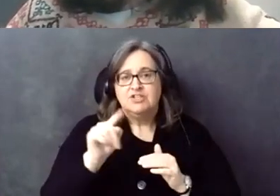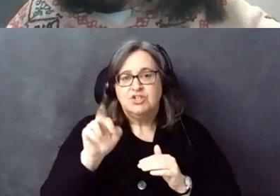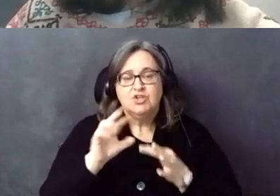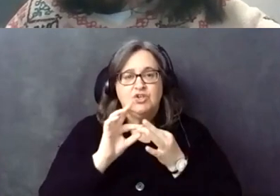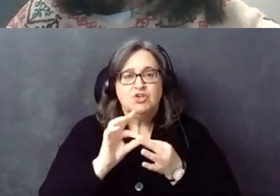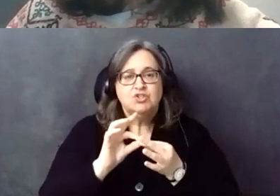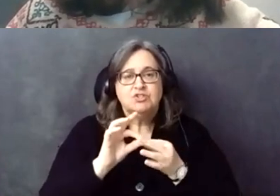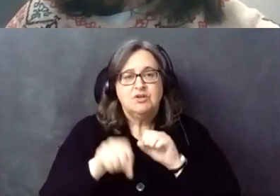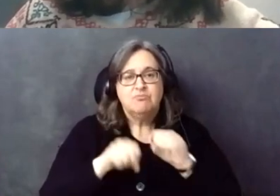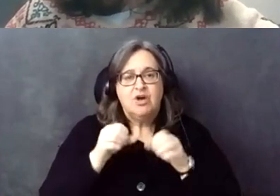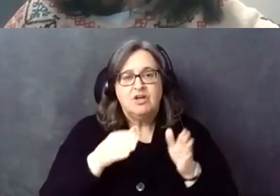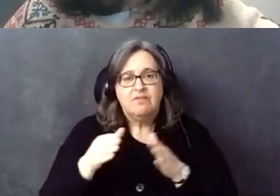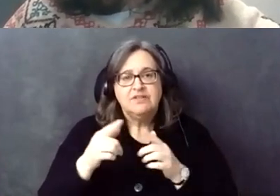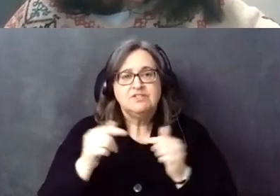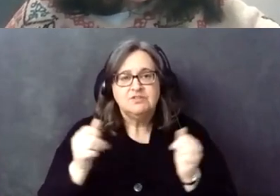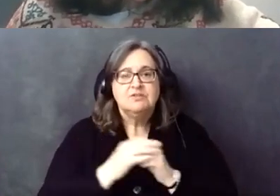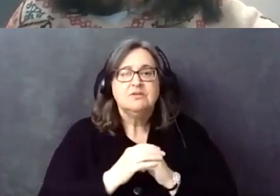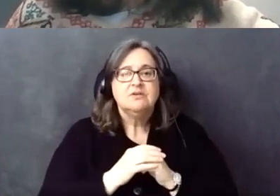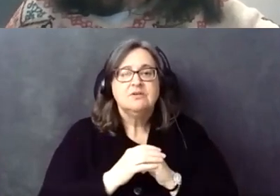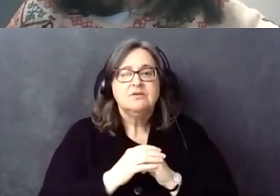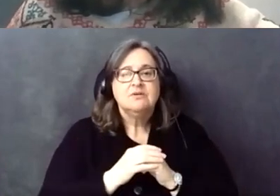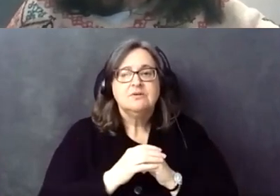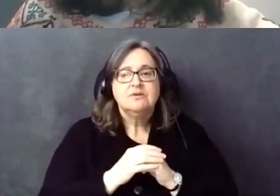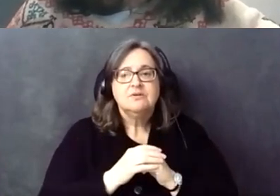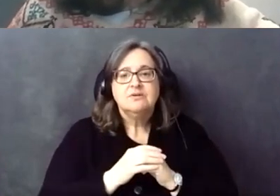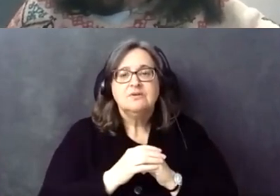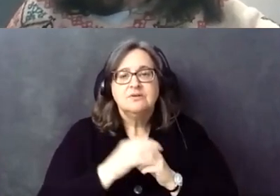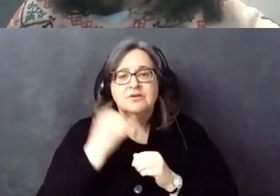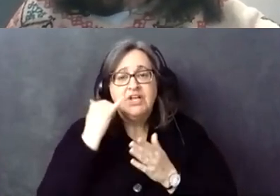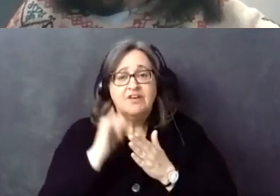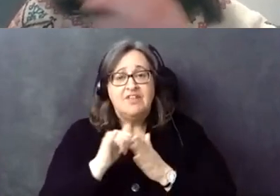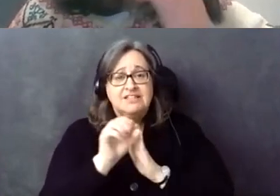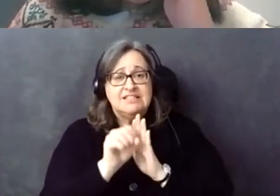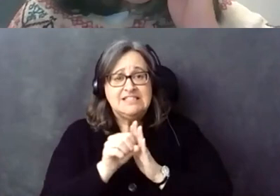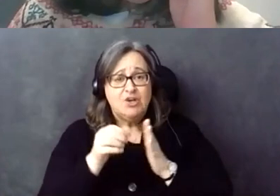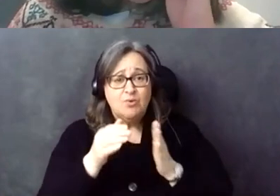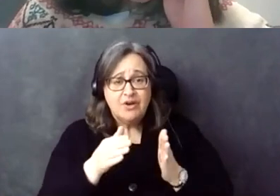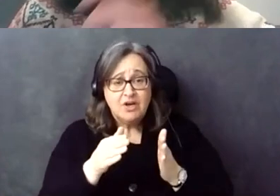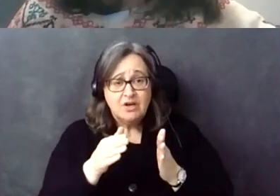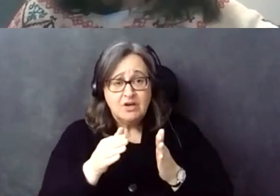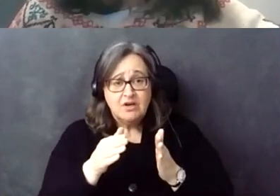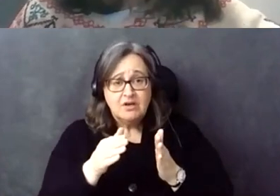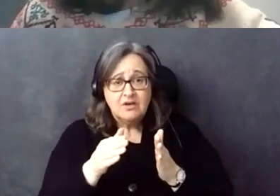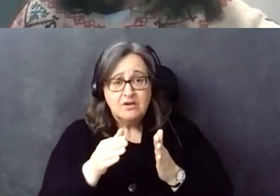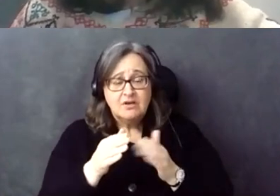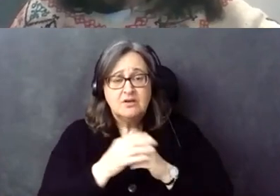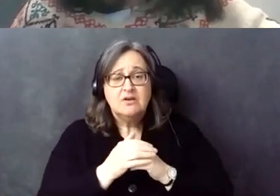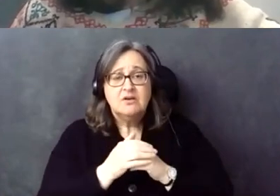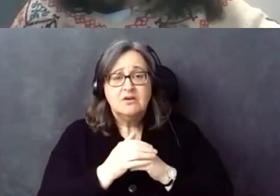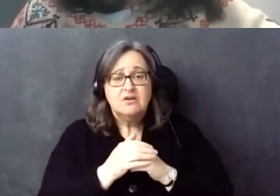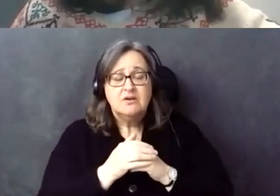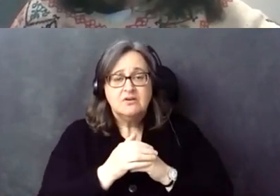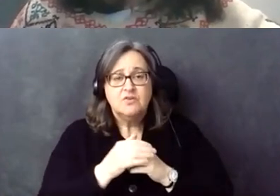and so forth and so on, if it's a state road that is being impacted by